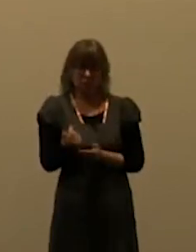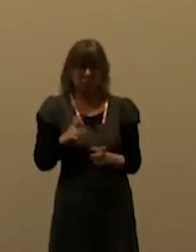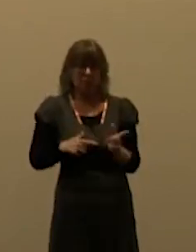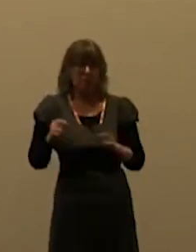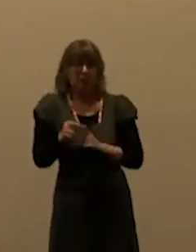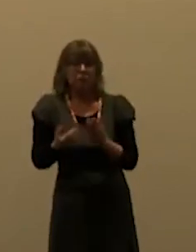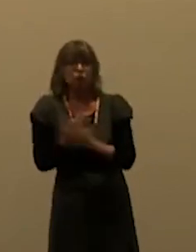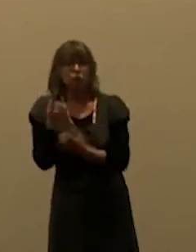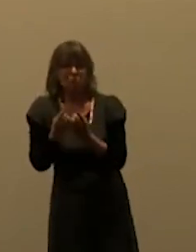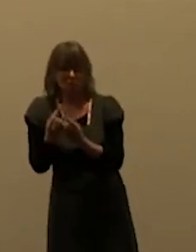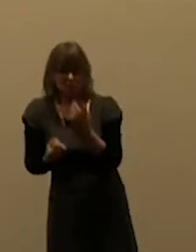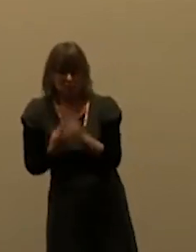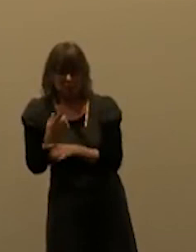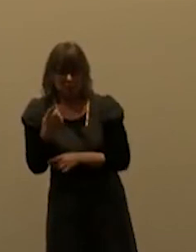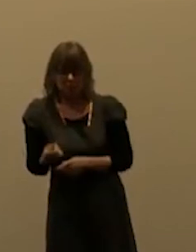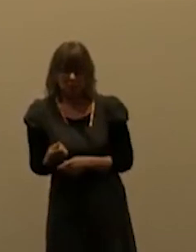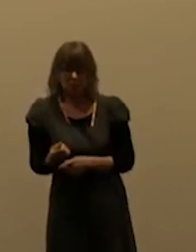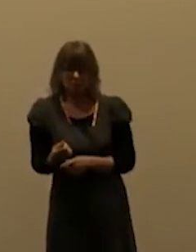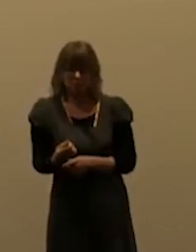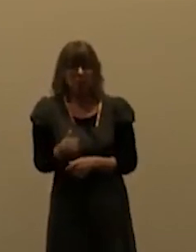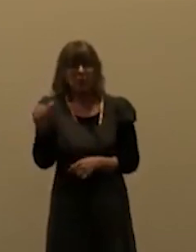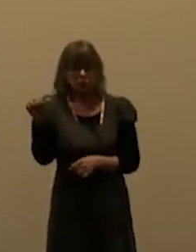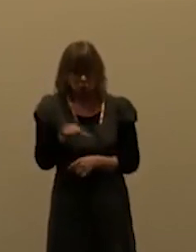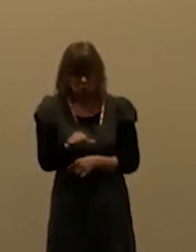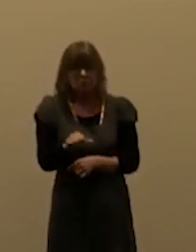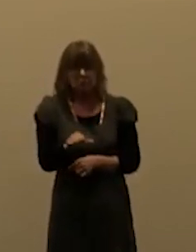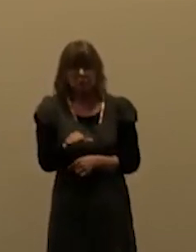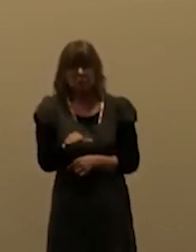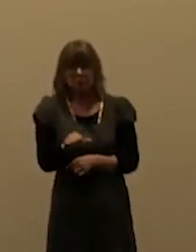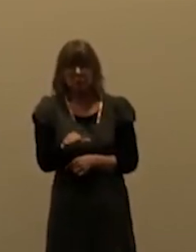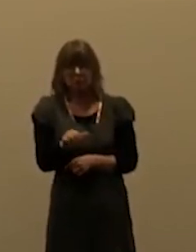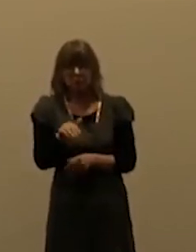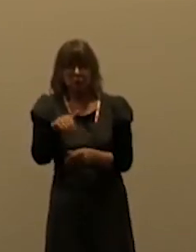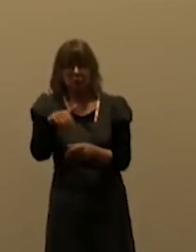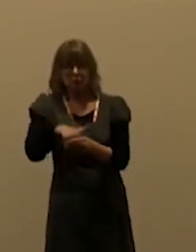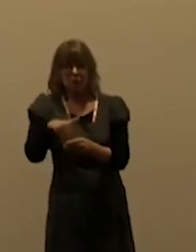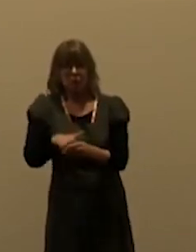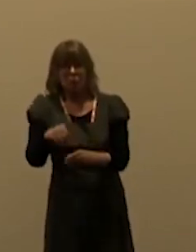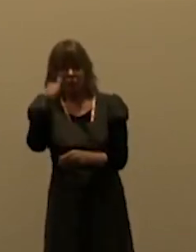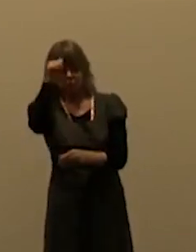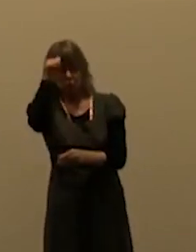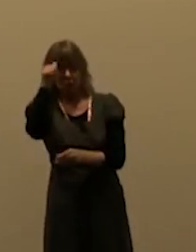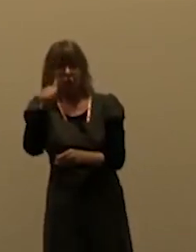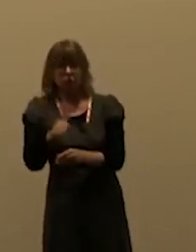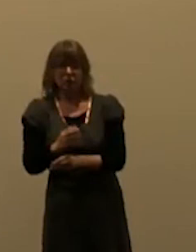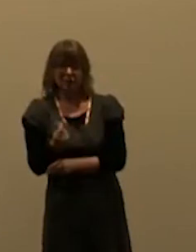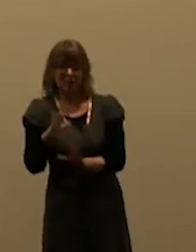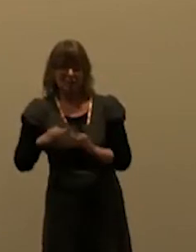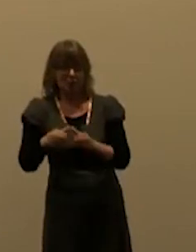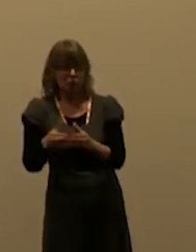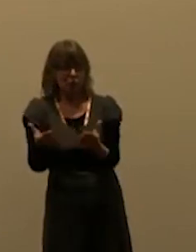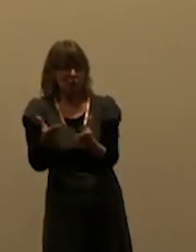some new stuff there. But yeah, they should incorporate that. So there's another caveat here, and this is not supported by